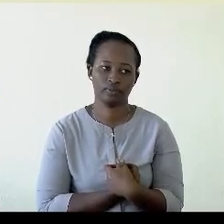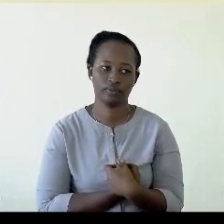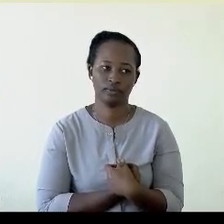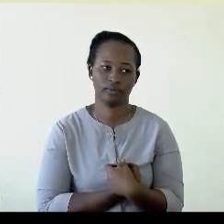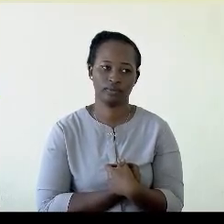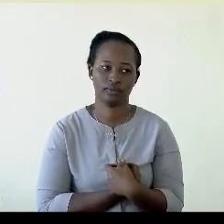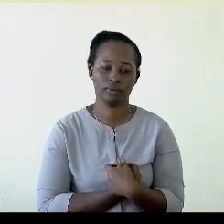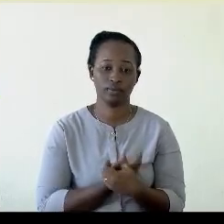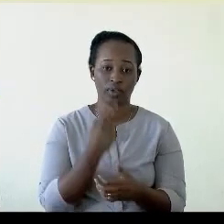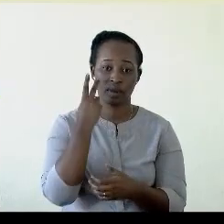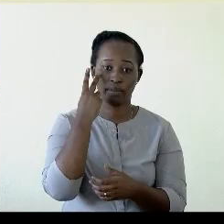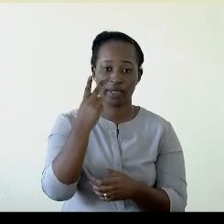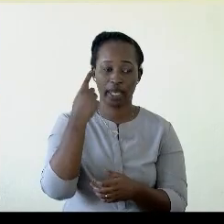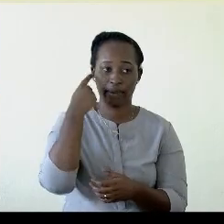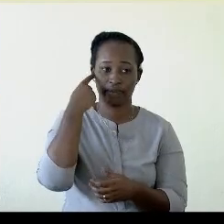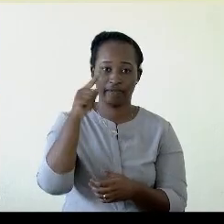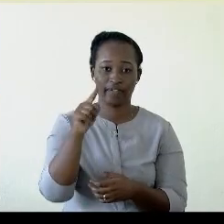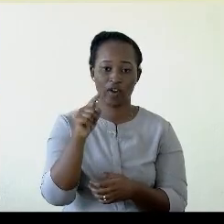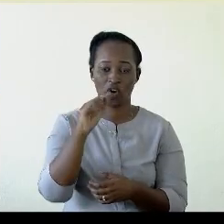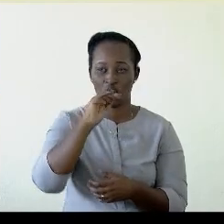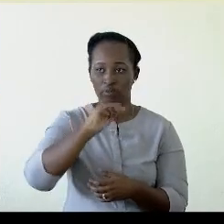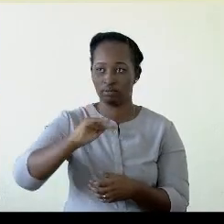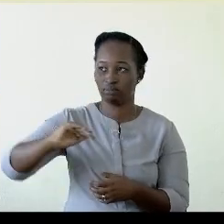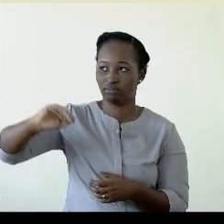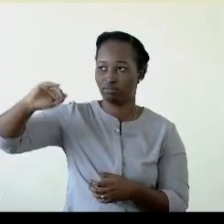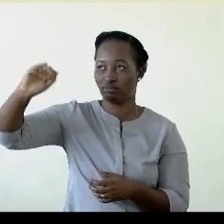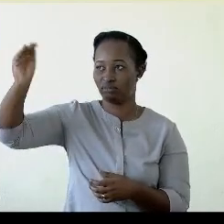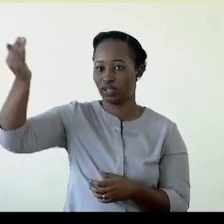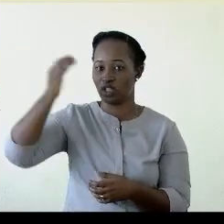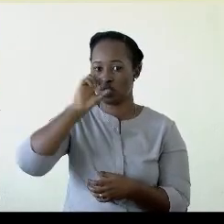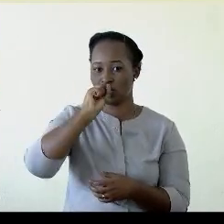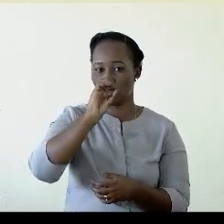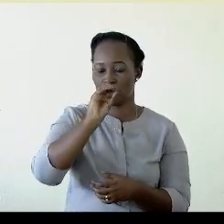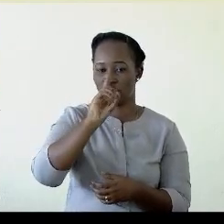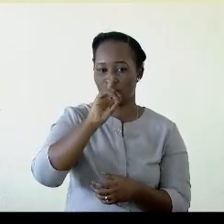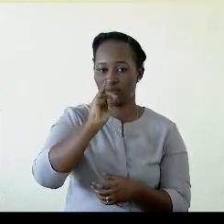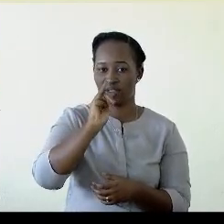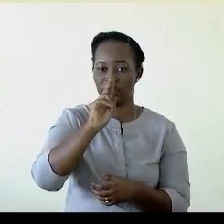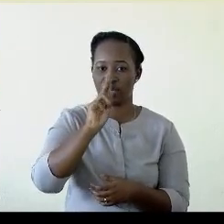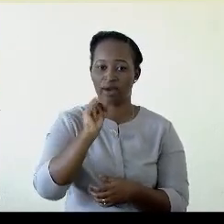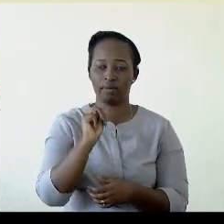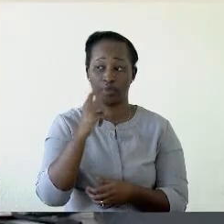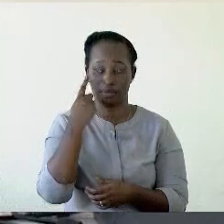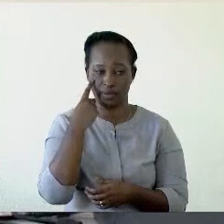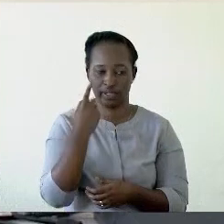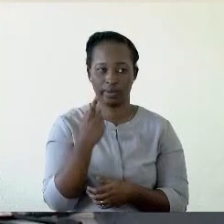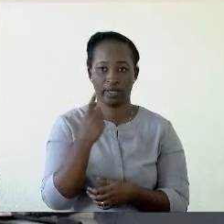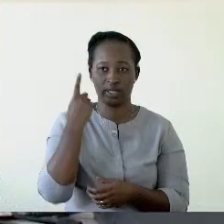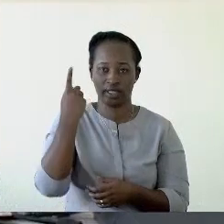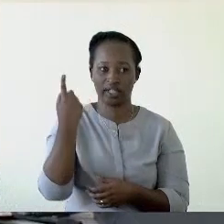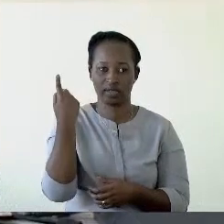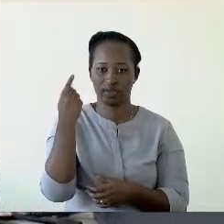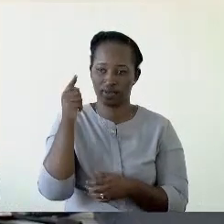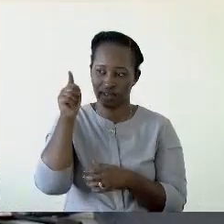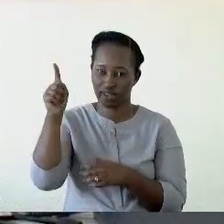Hint, look for the curve of sodium nitrate. That is the one we want to